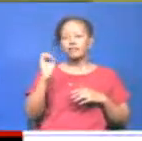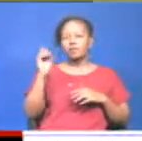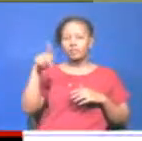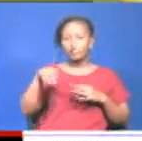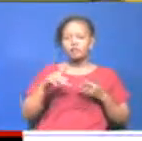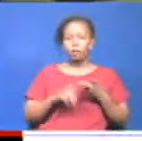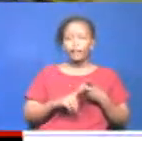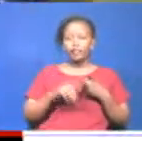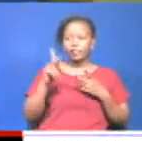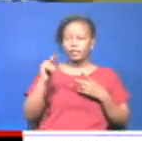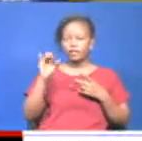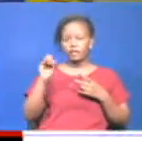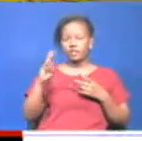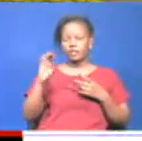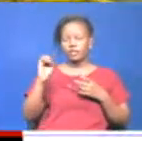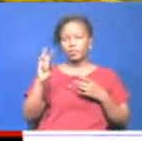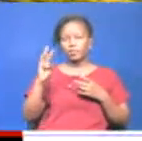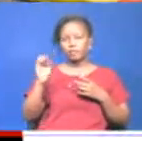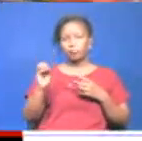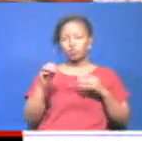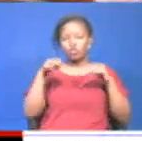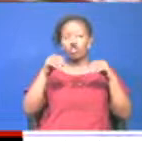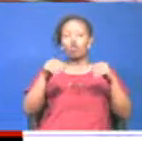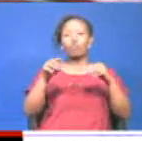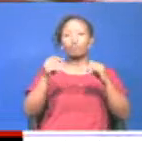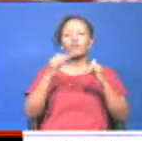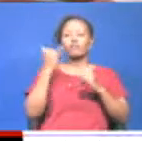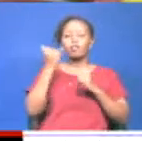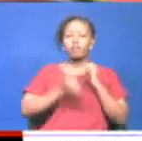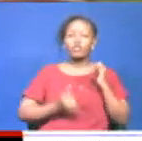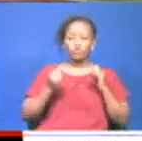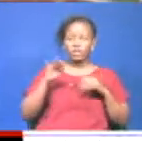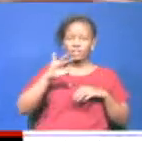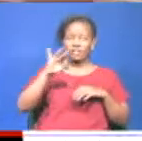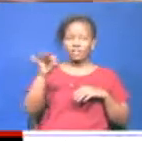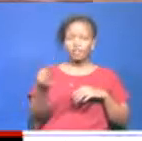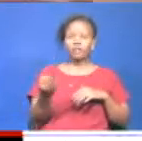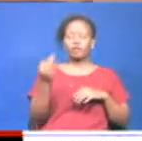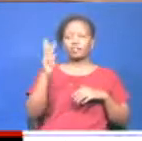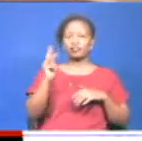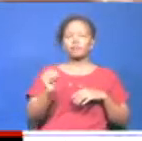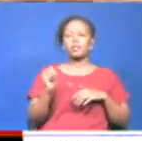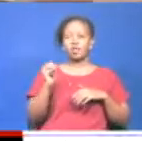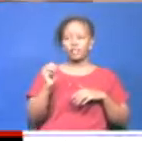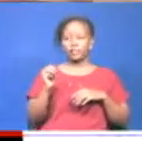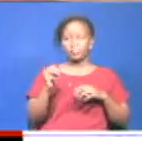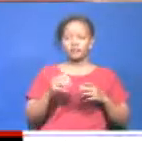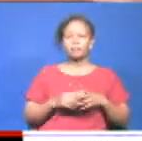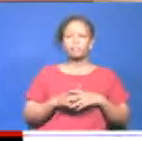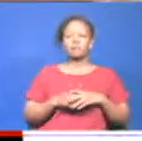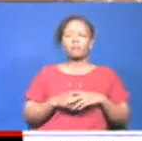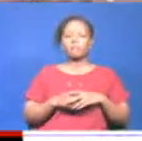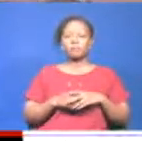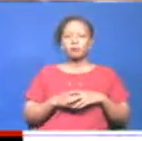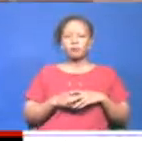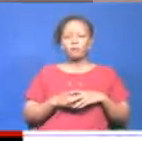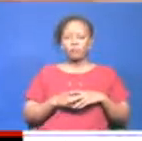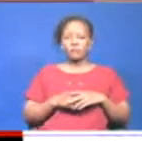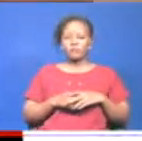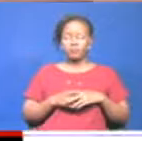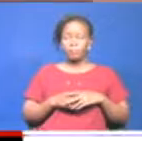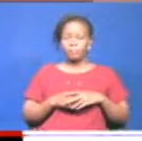Kibuot qualified for the finals in 3,000 meters steeplechase. He's closing. He's coming. What a race. What